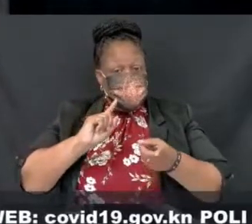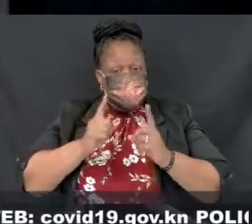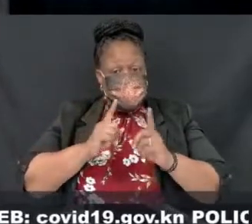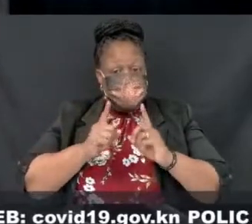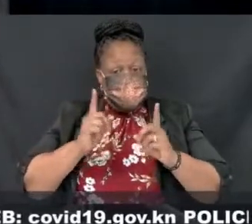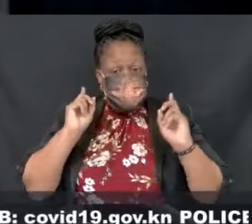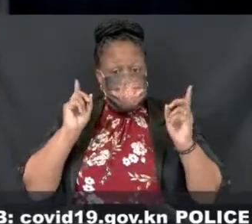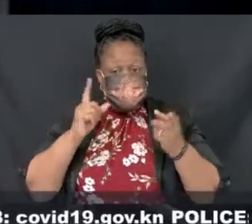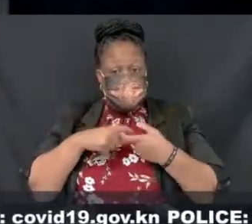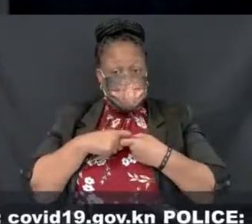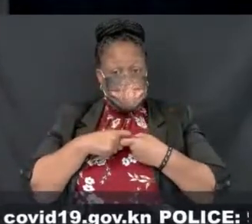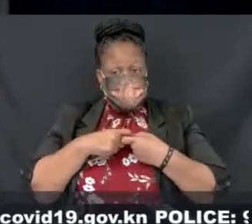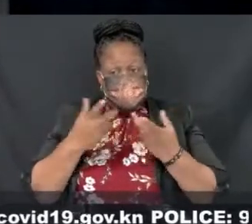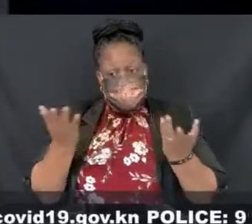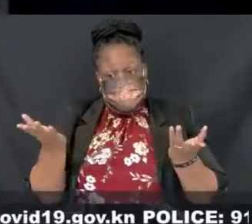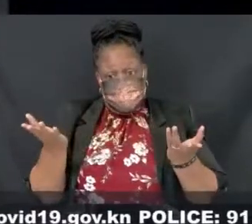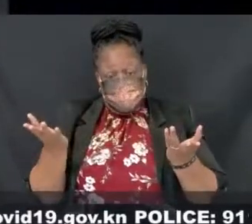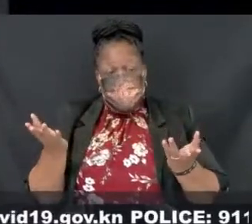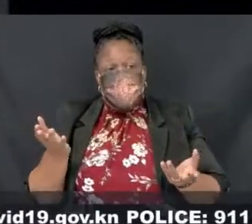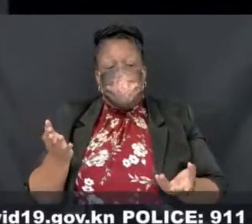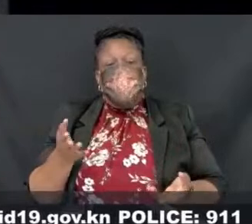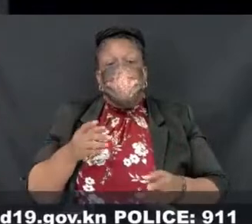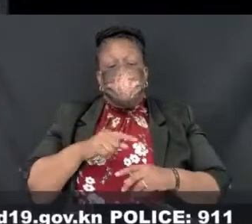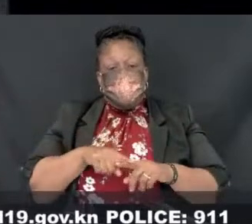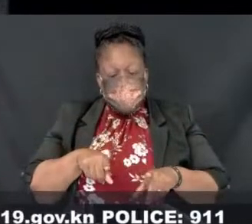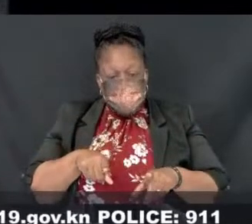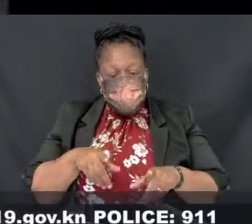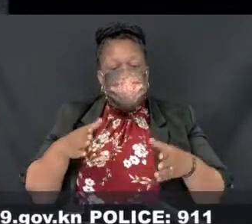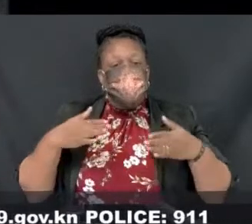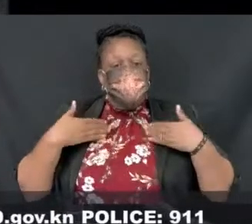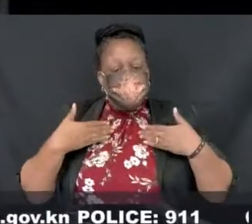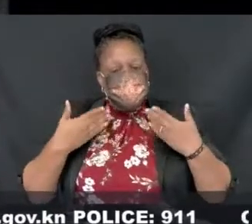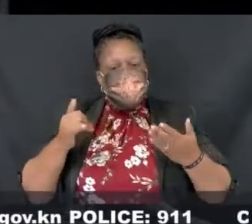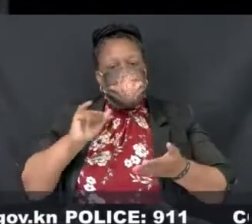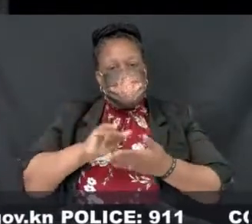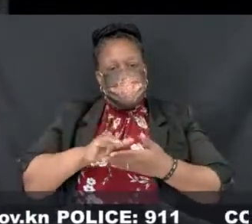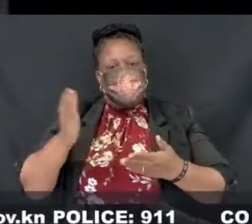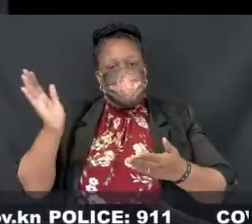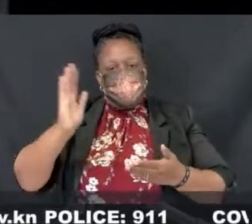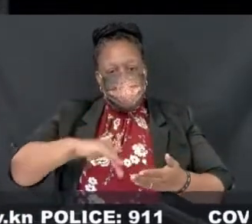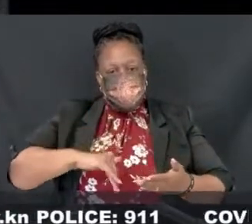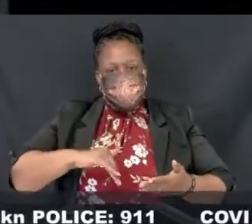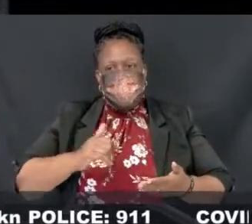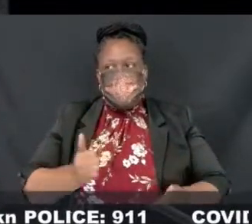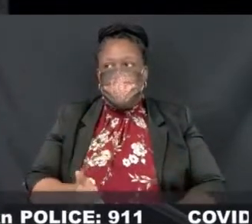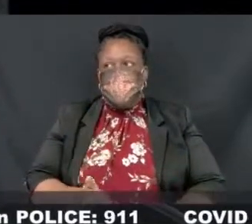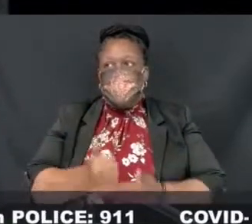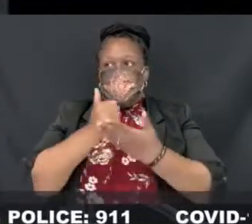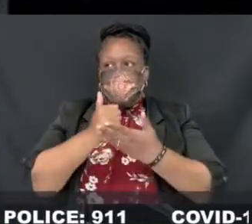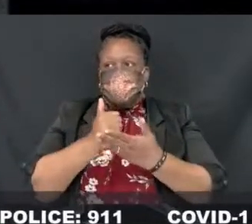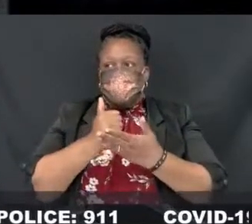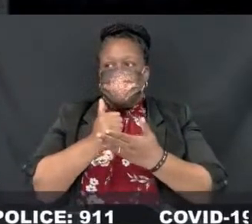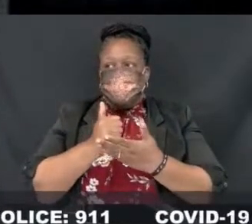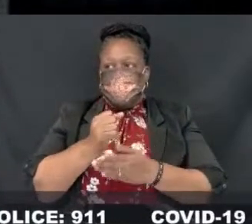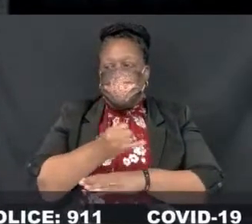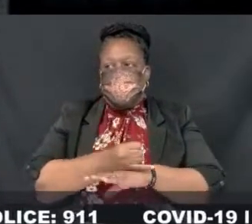background, can contribute to the country. I remember I wanted to be a policeman first, and I went by the police